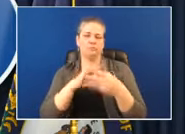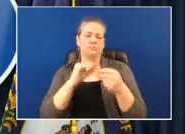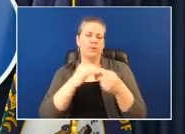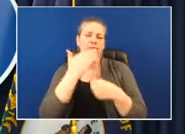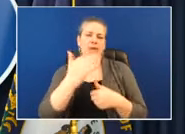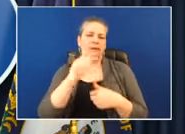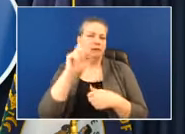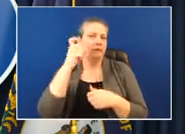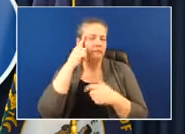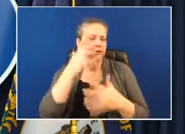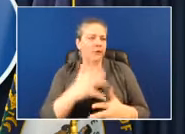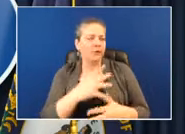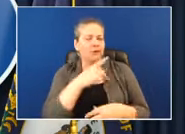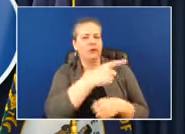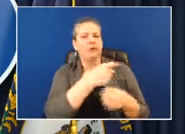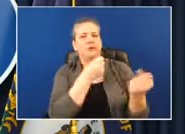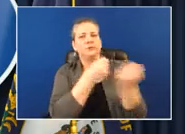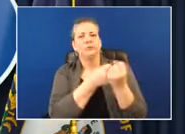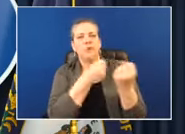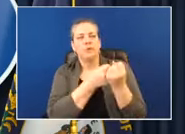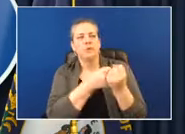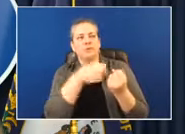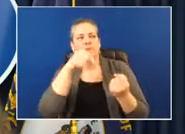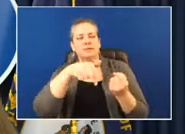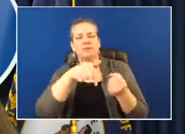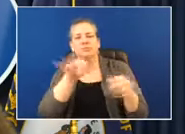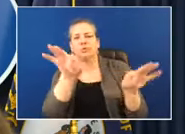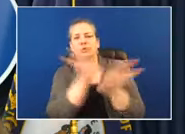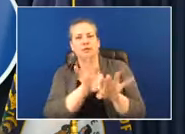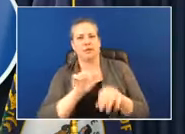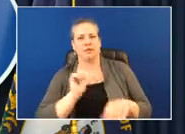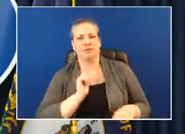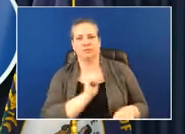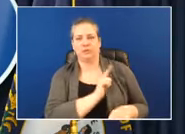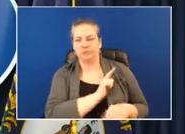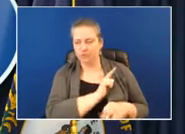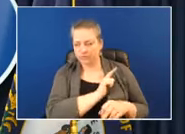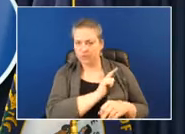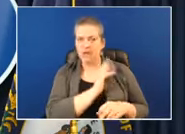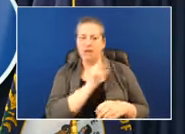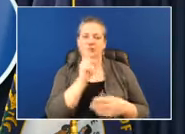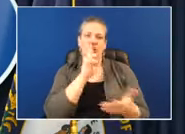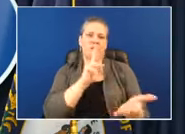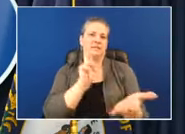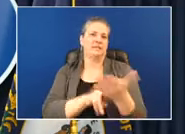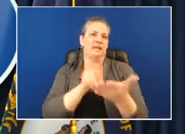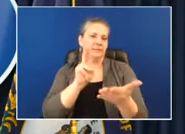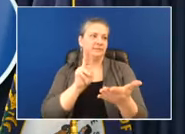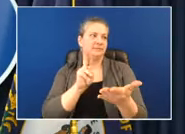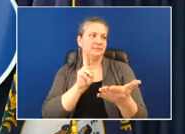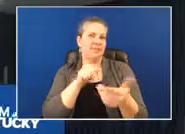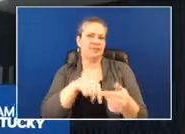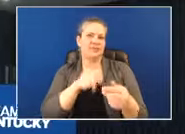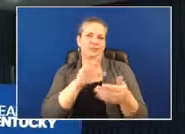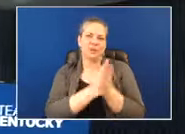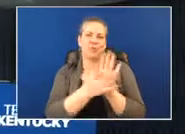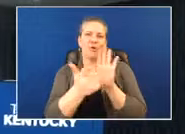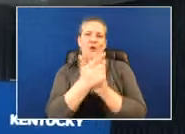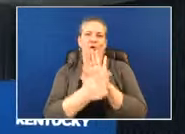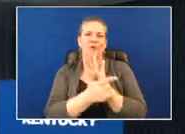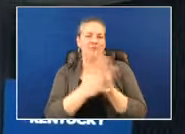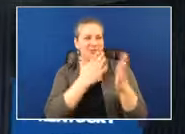for supporting this important legislation and certainly for signing it into law. All right, you ready? Yes.